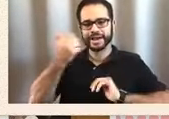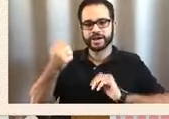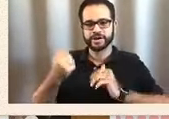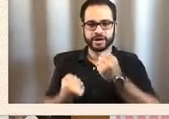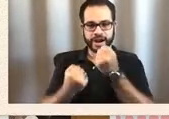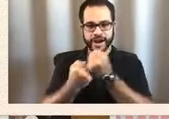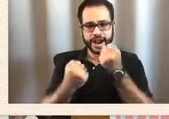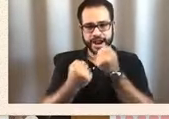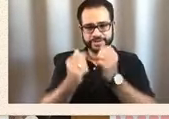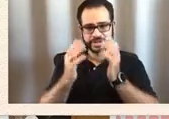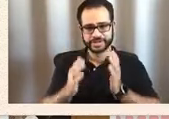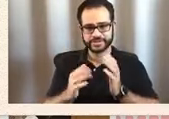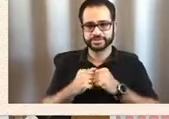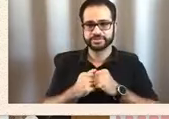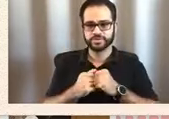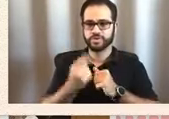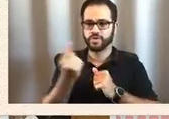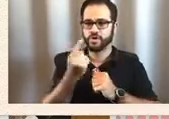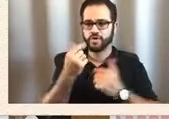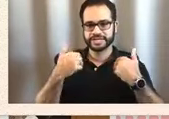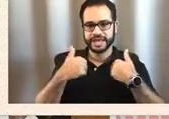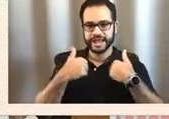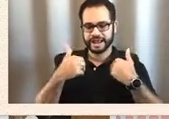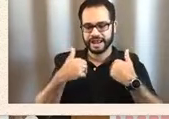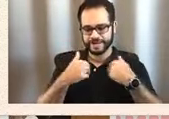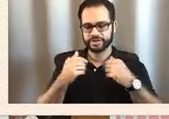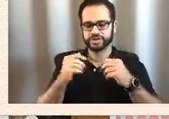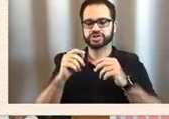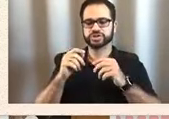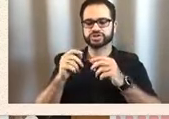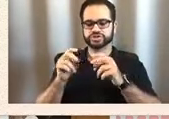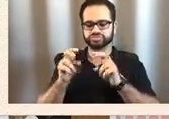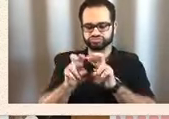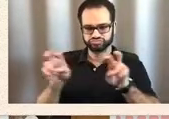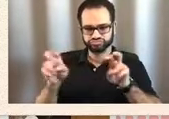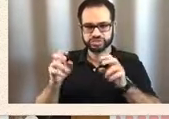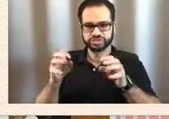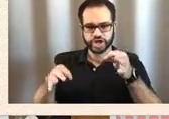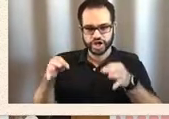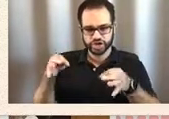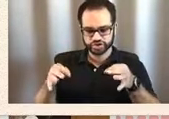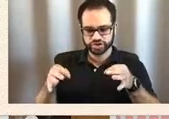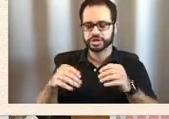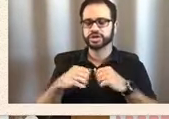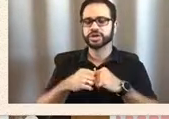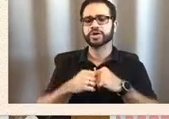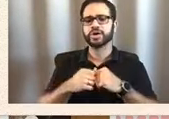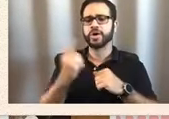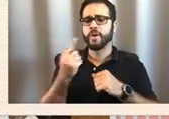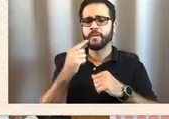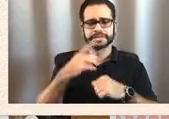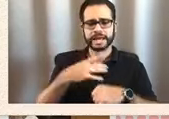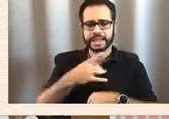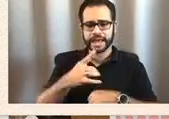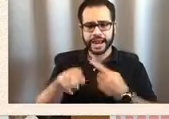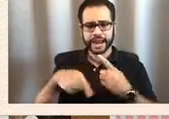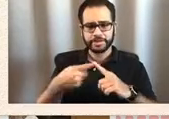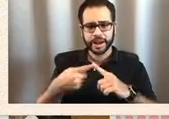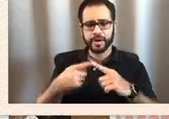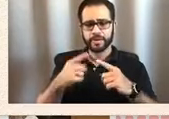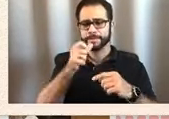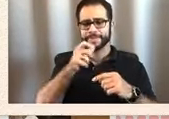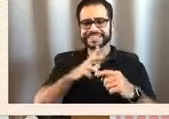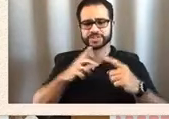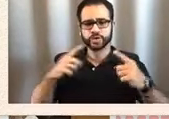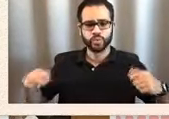third round judging. But what I always liked about Miss Wheelchairs, I always made friends and